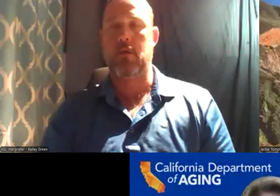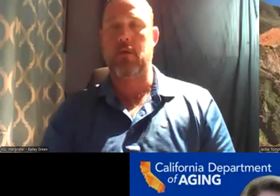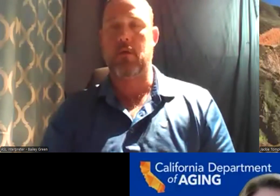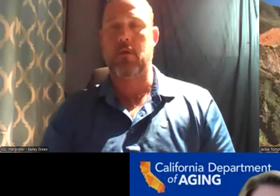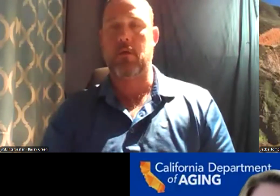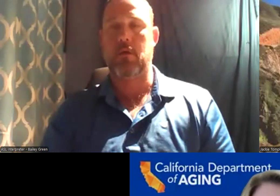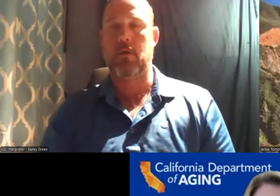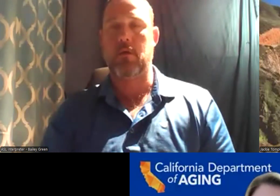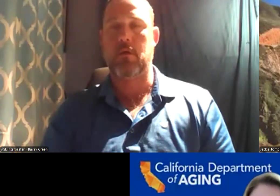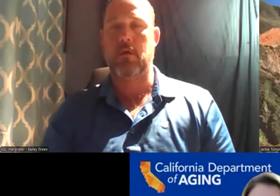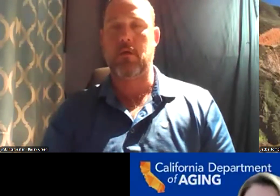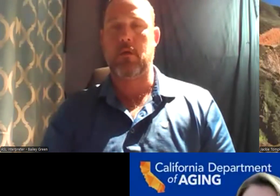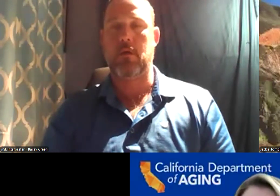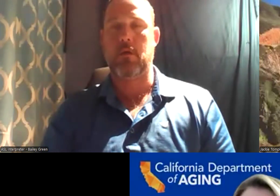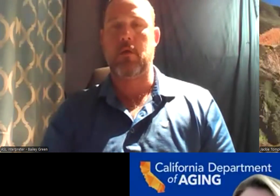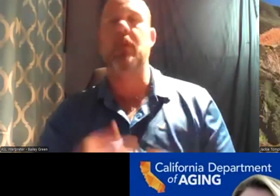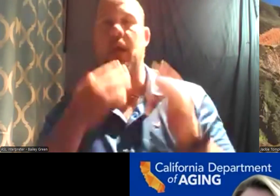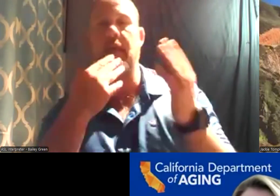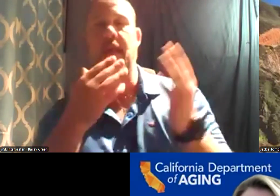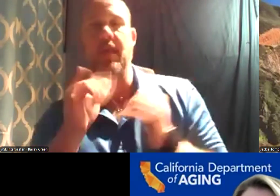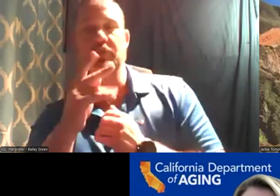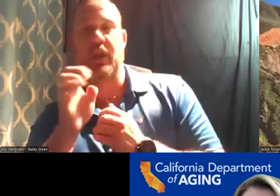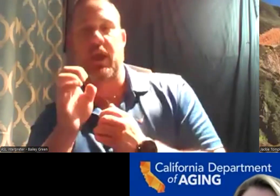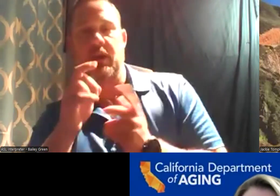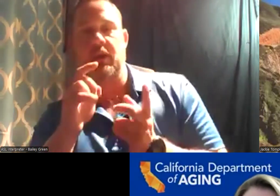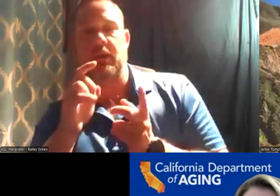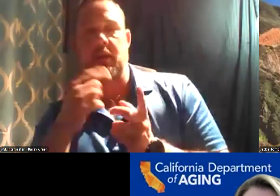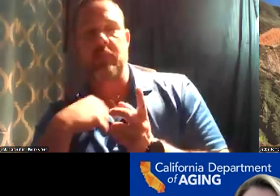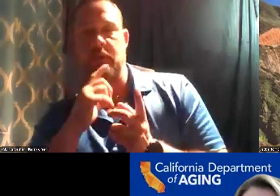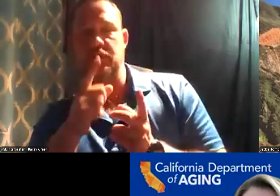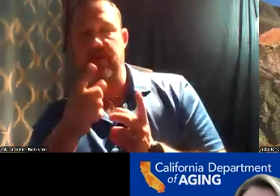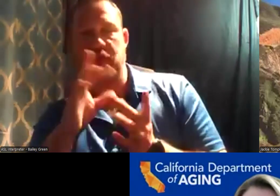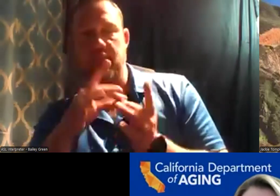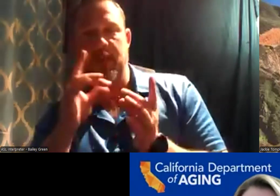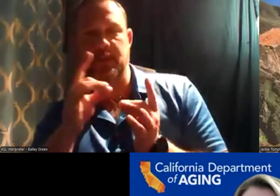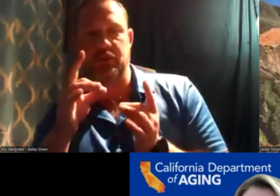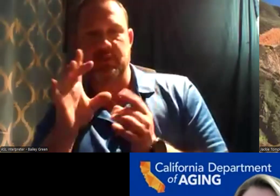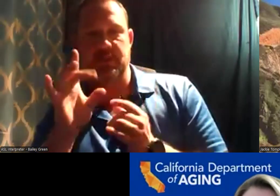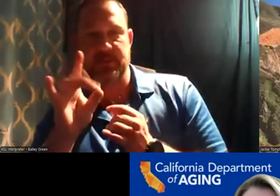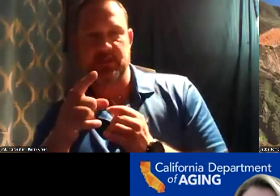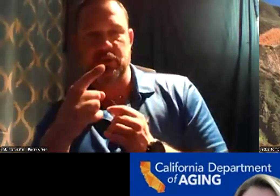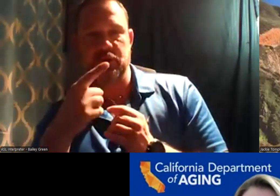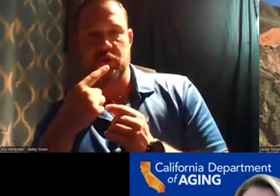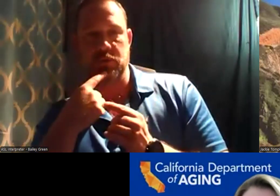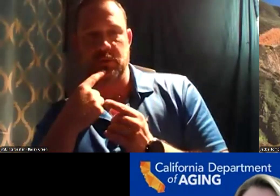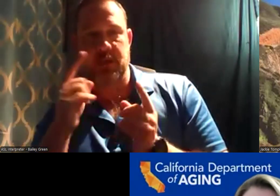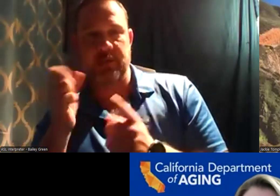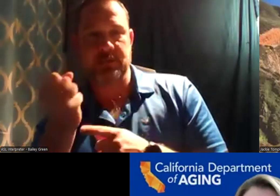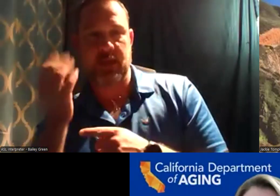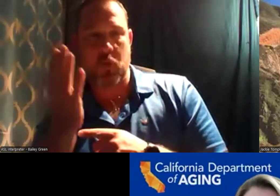Yeah, thank you, Jackie. I'm not sure if you mentioned this, but did you actually state the